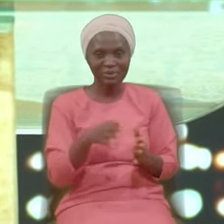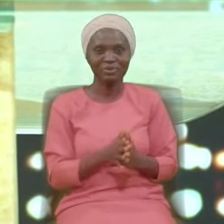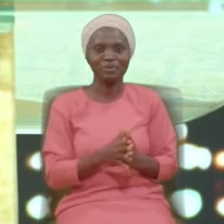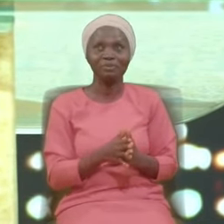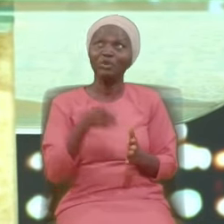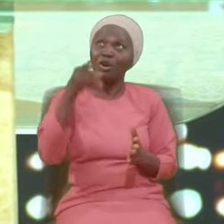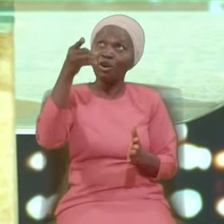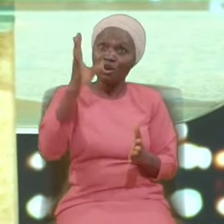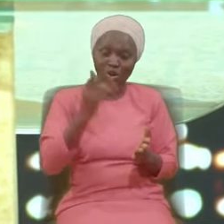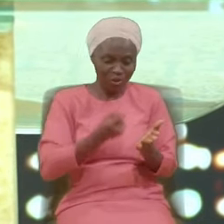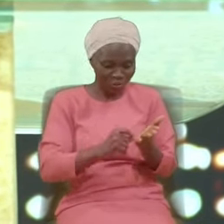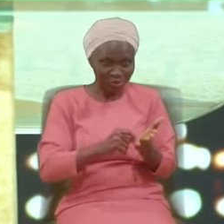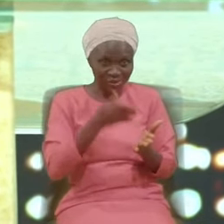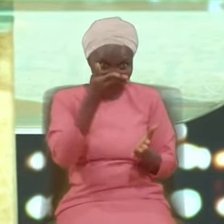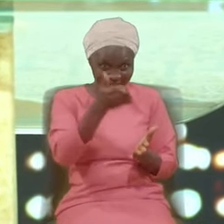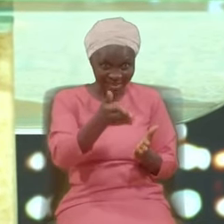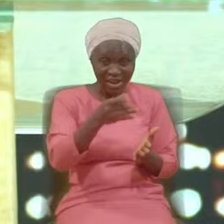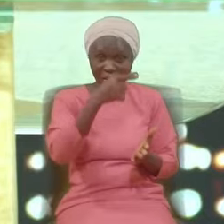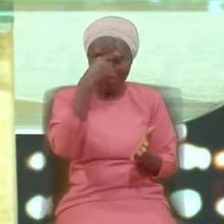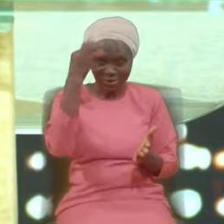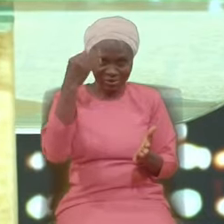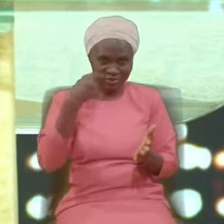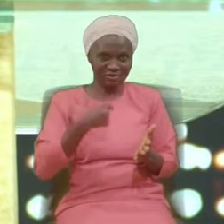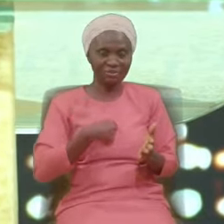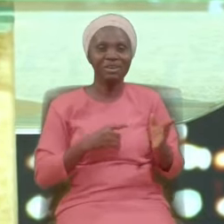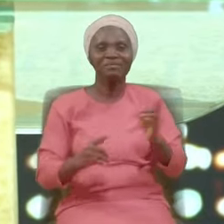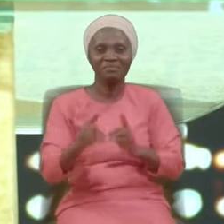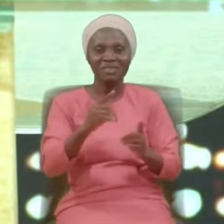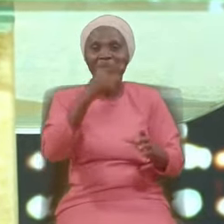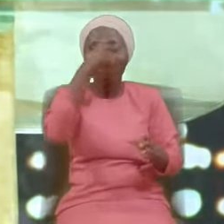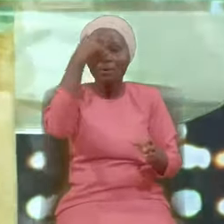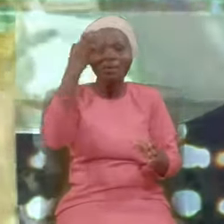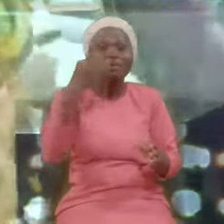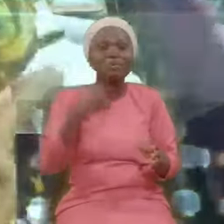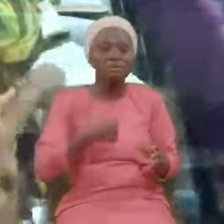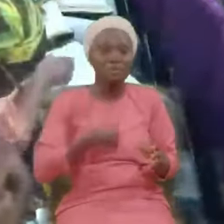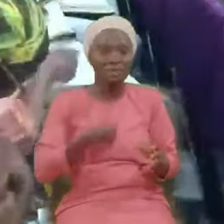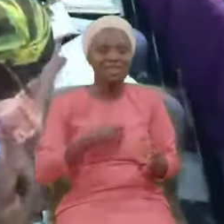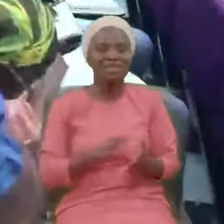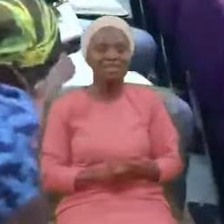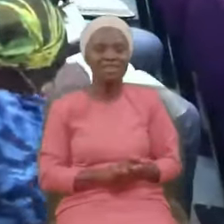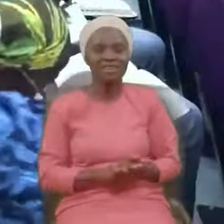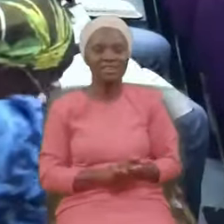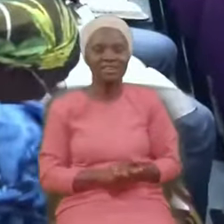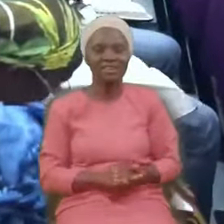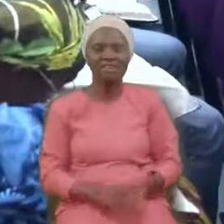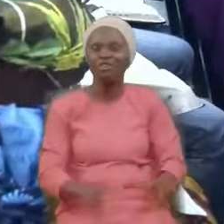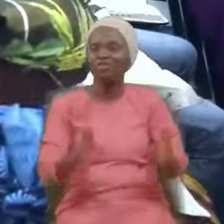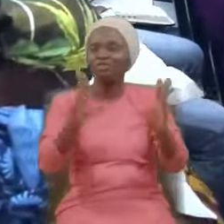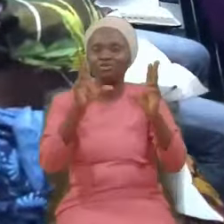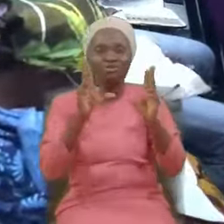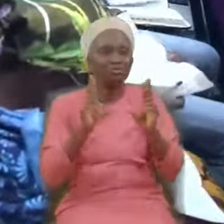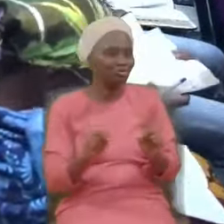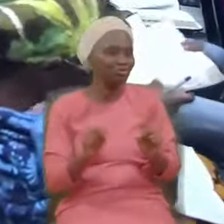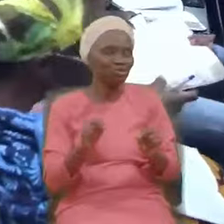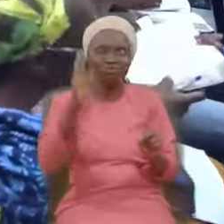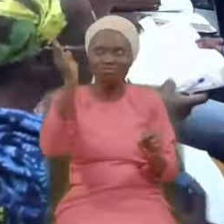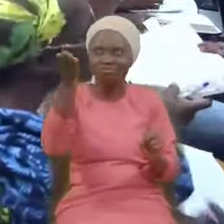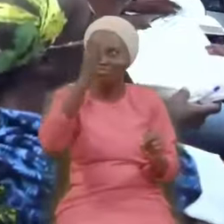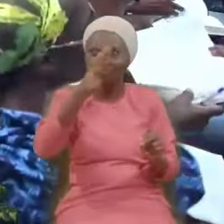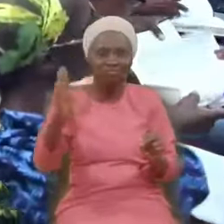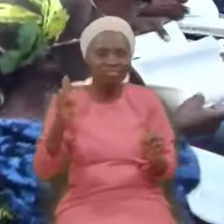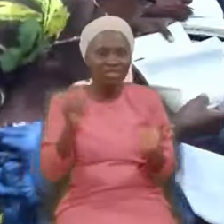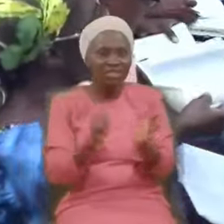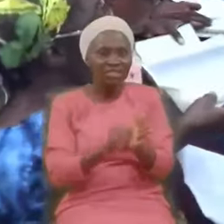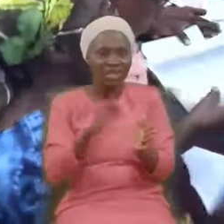now because of me. I said because of me. No weapon that is formed against